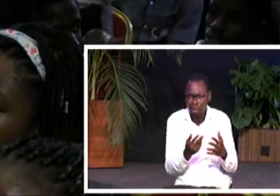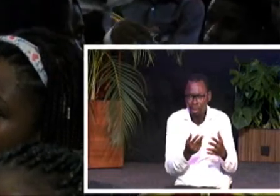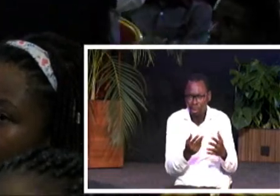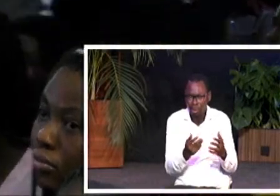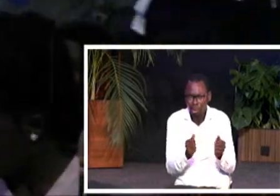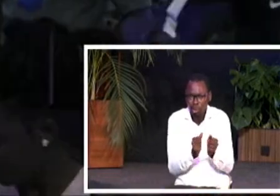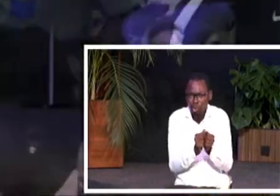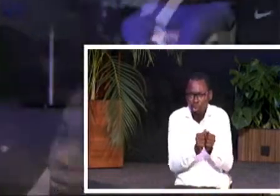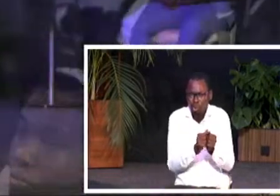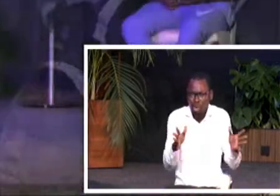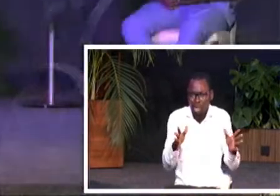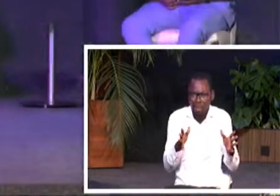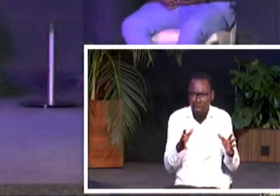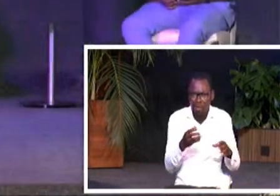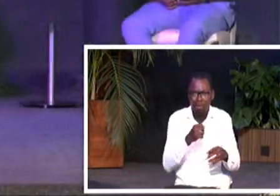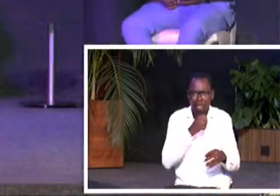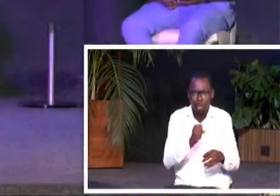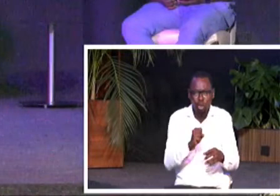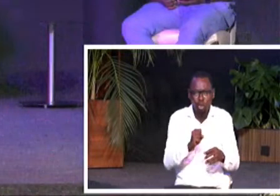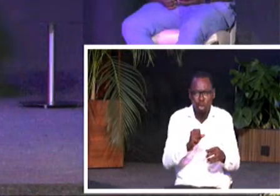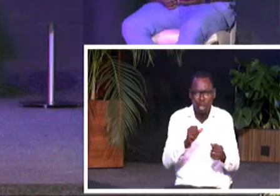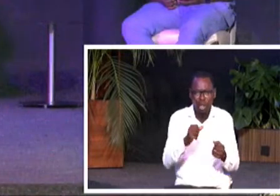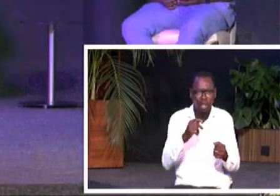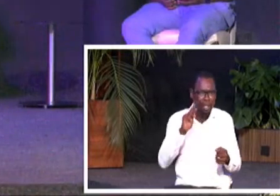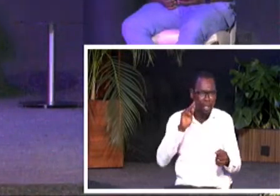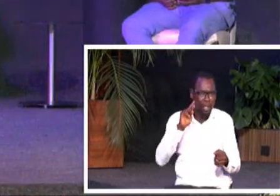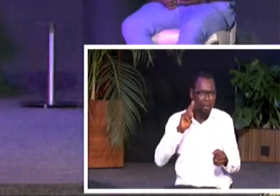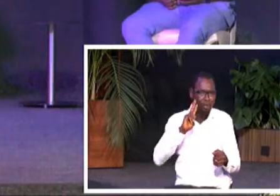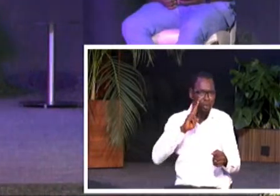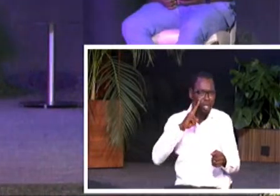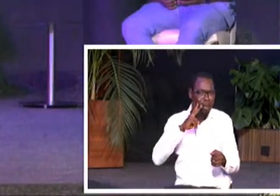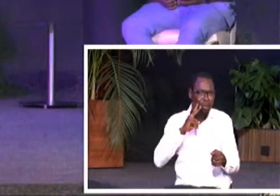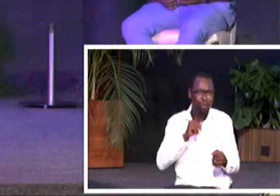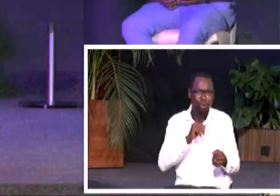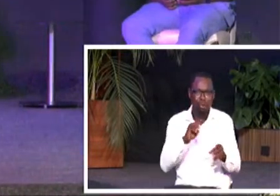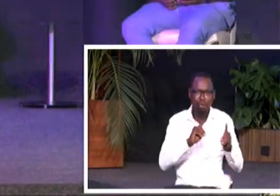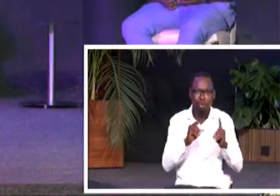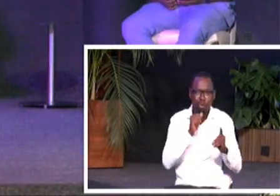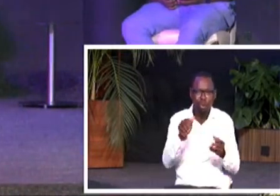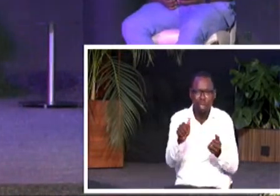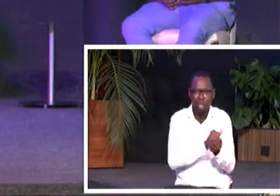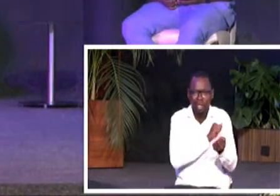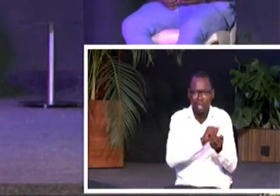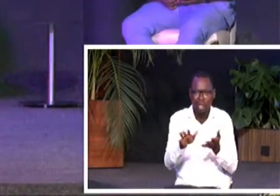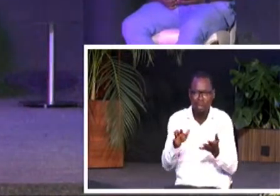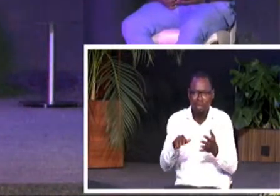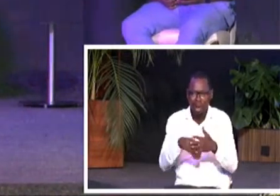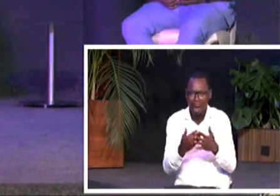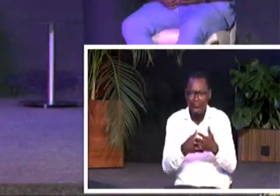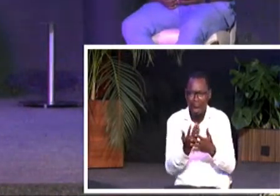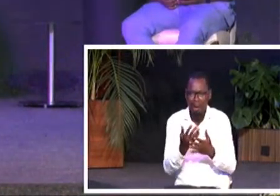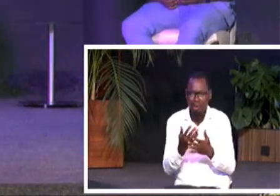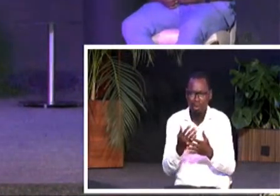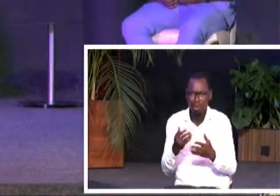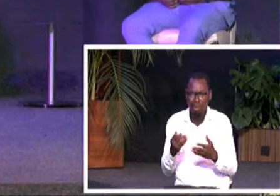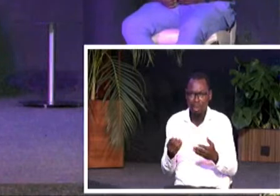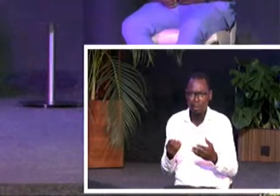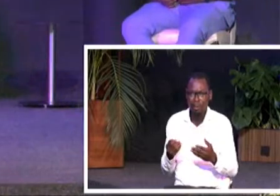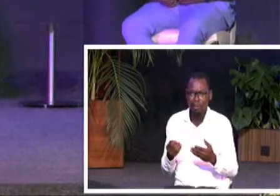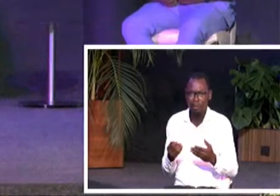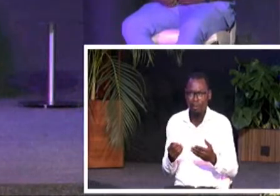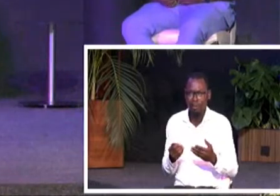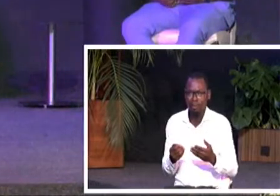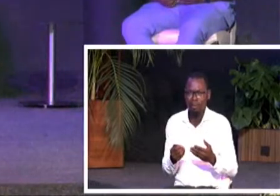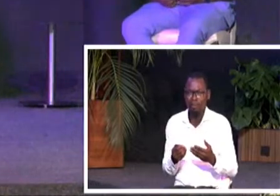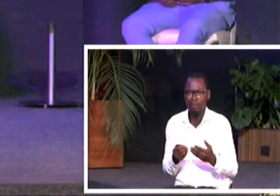you. Thank you, Frank. I got your question now about perishable products. Let me take two more questions and then I'll ask